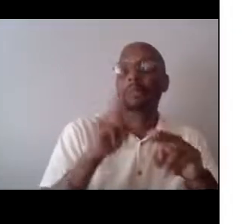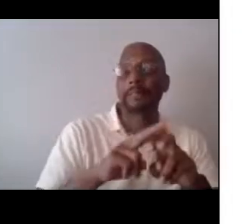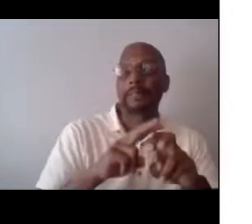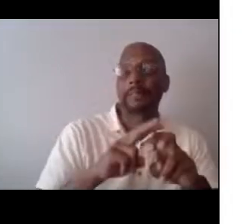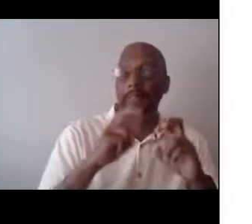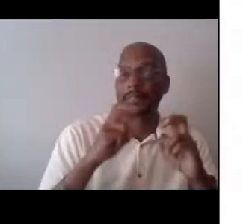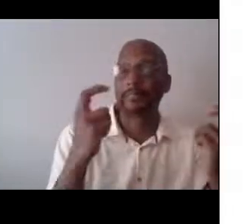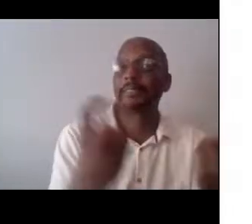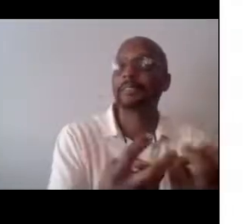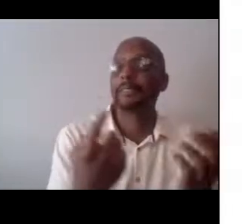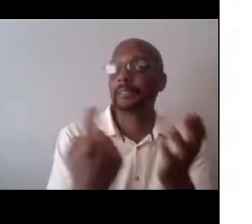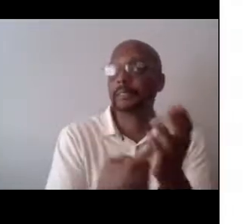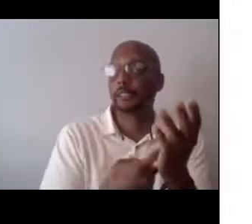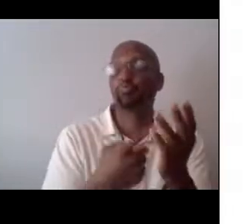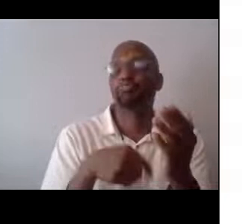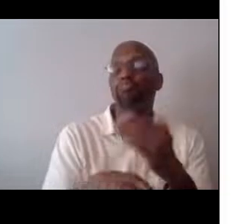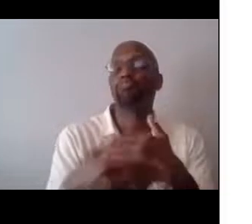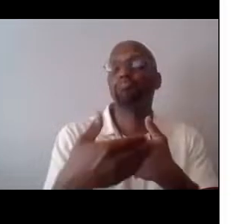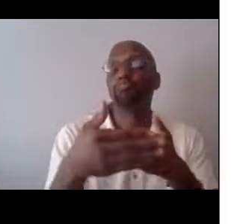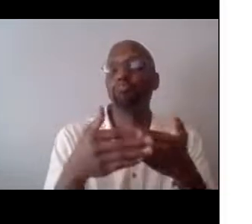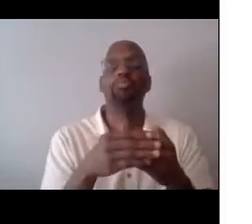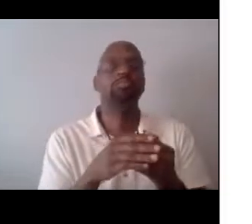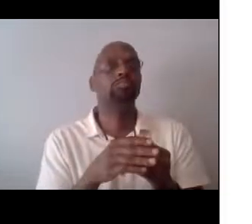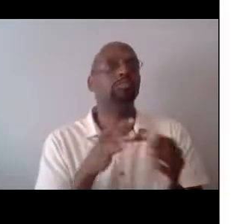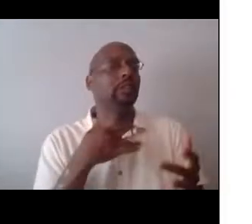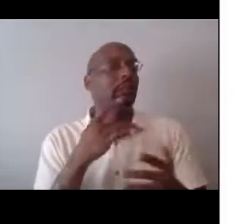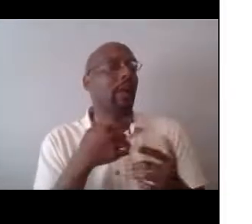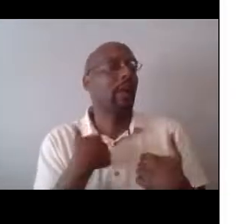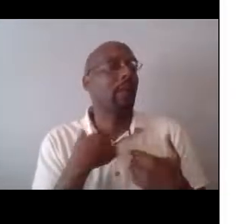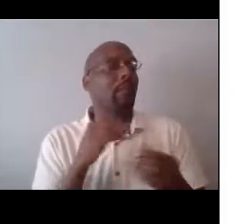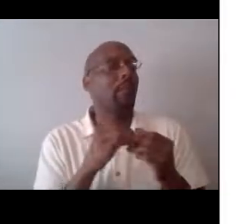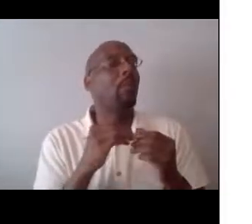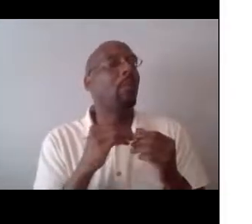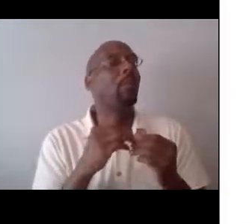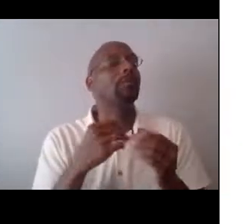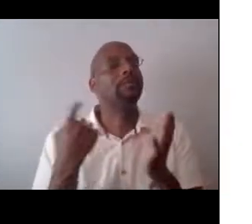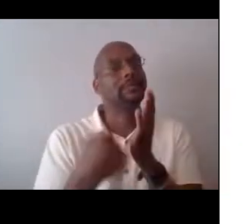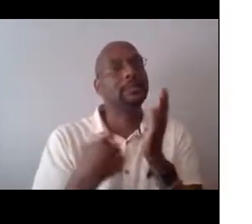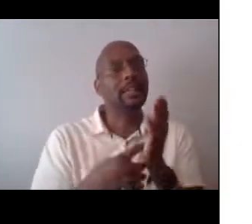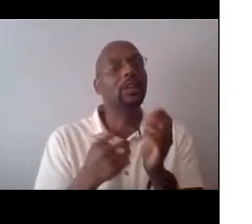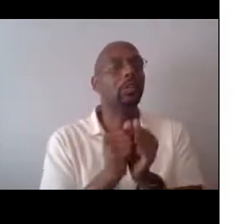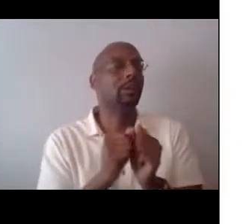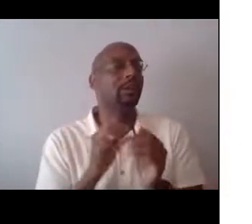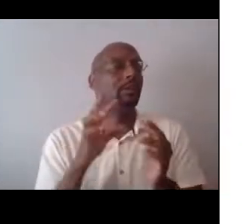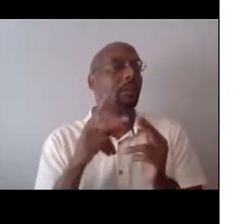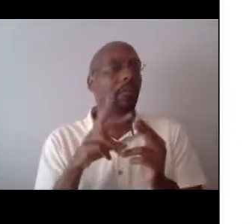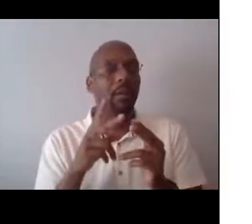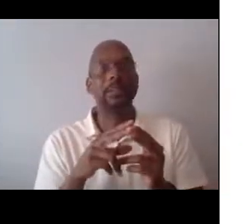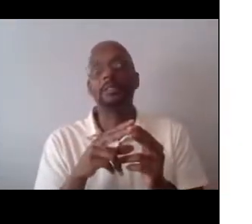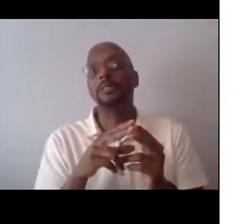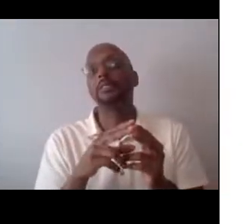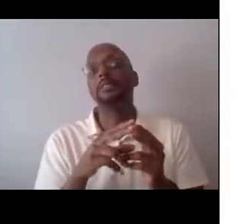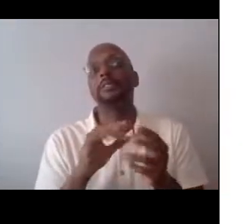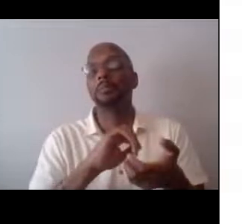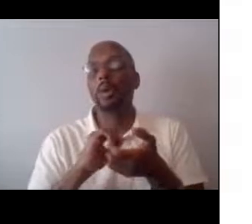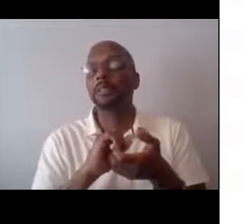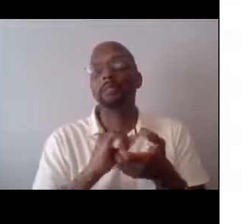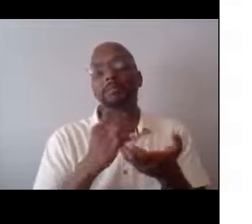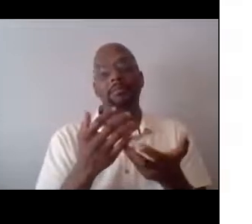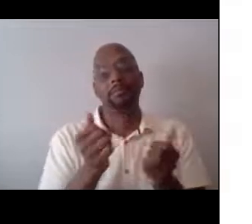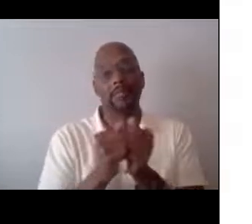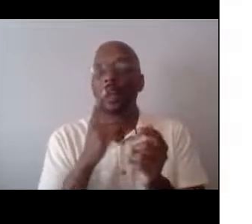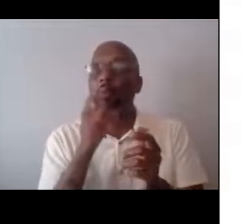to having more dialogue with you all and with our regional partners around what that can look like and who should be sitting at the table